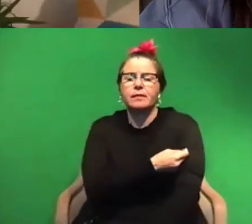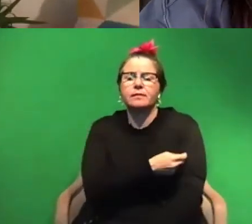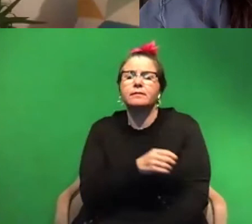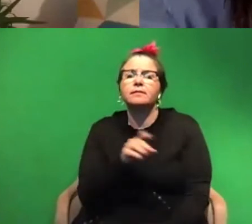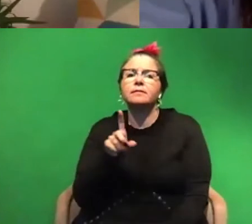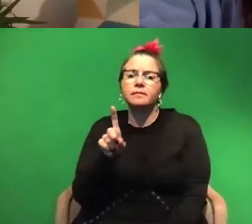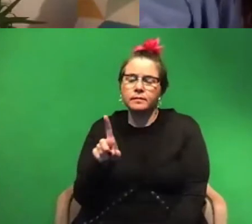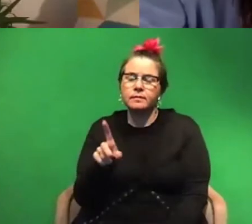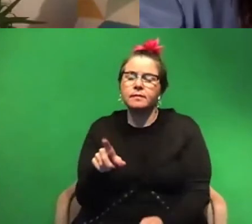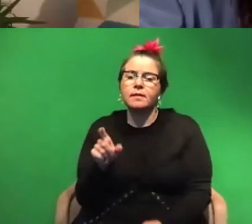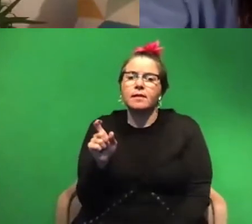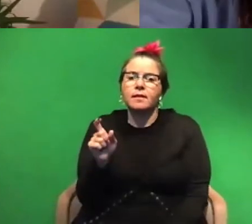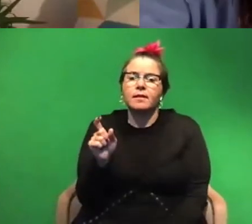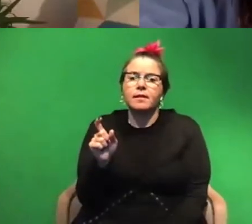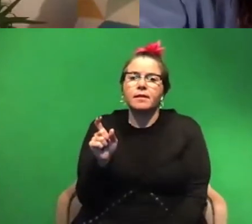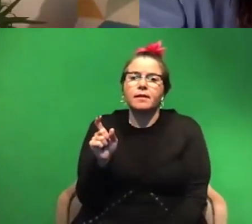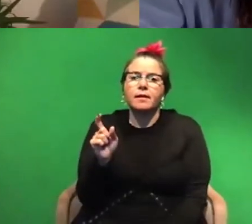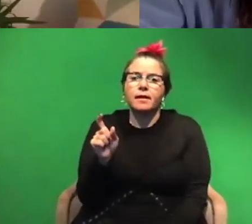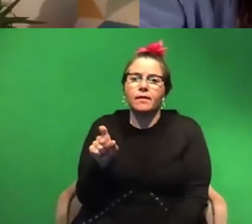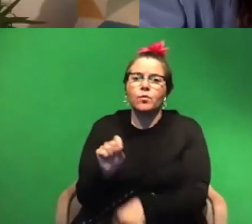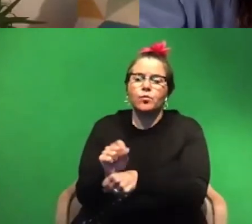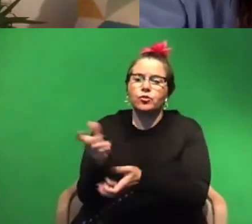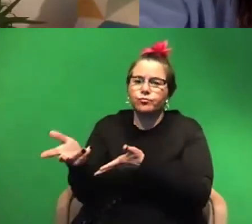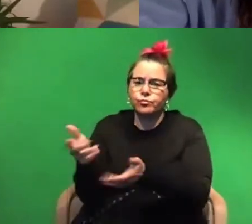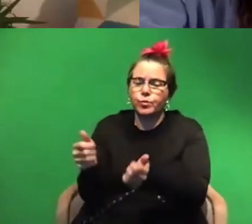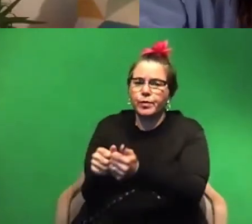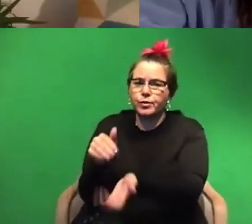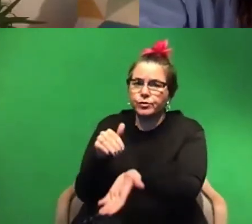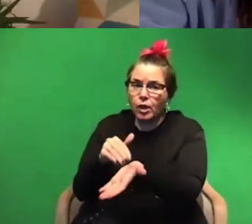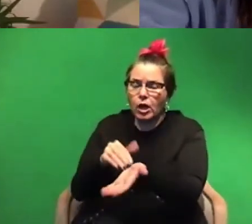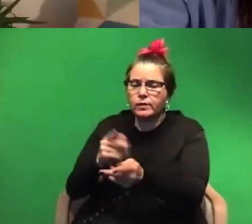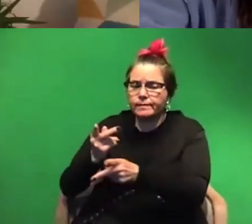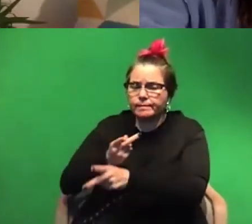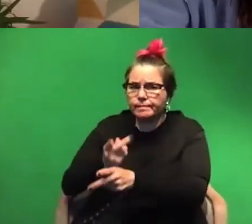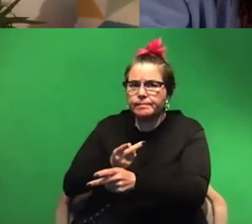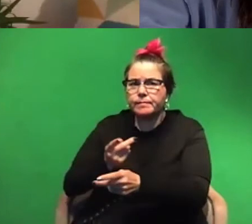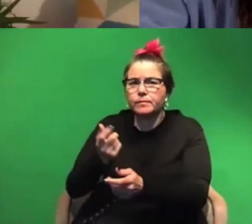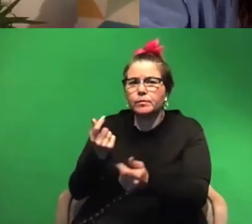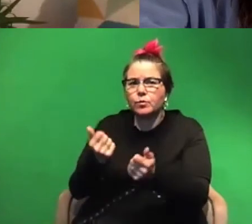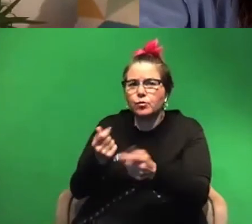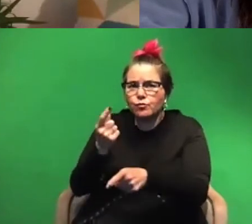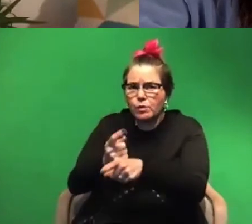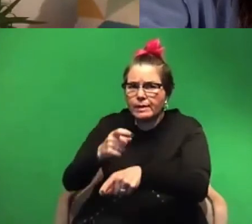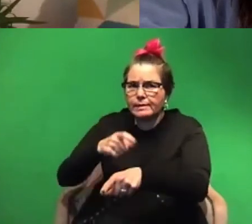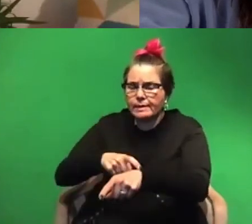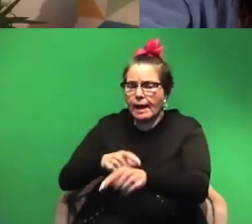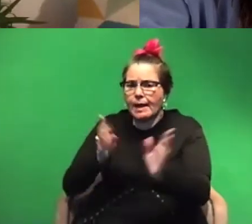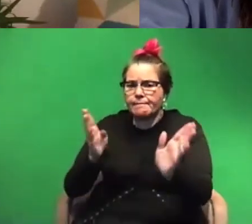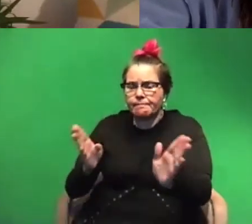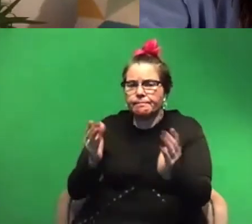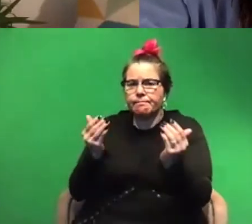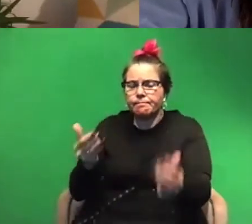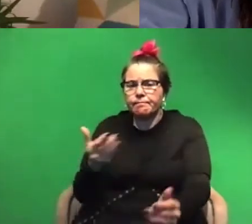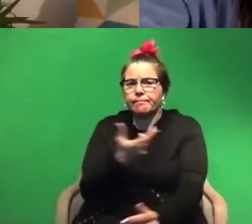be working with their doctors and figuring out what the right time point is for them to be able to take